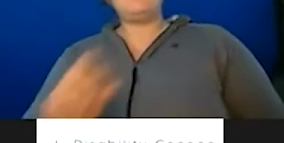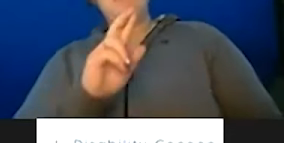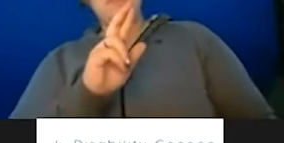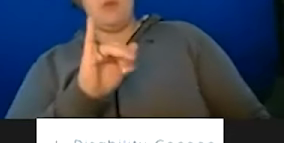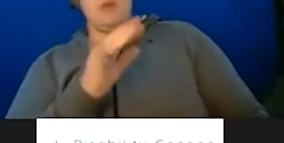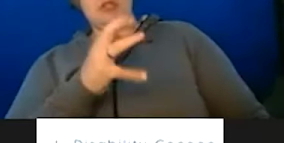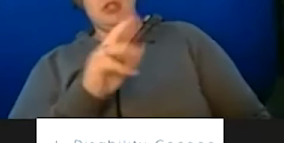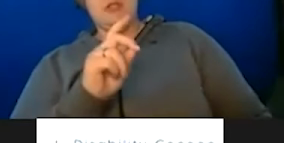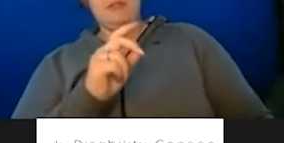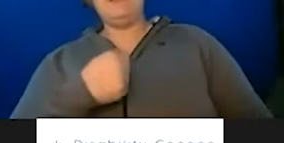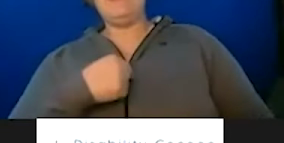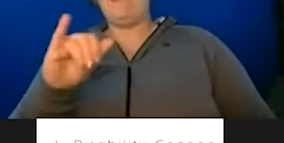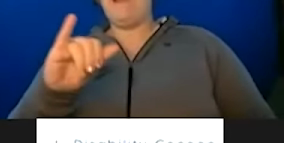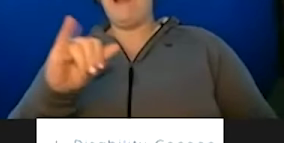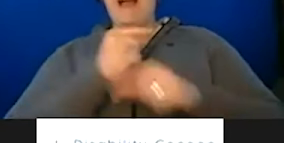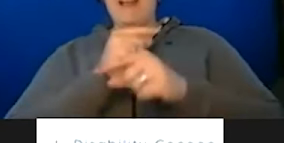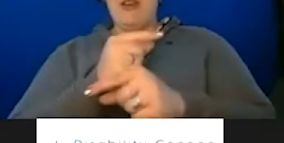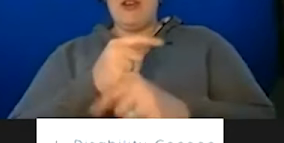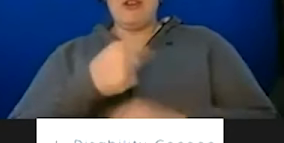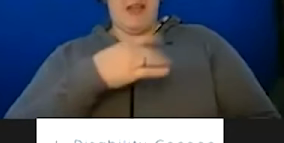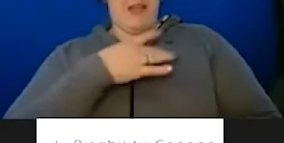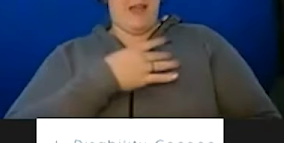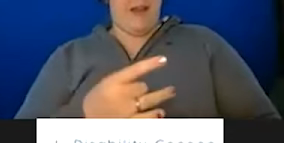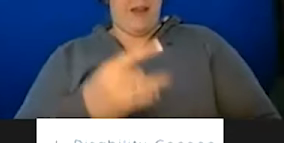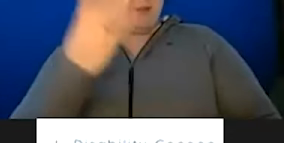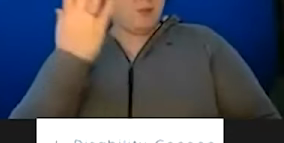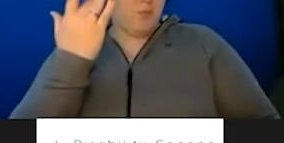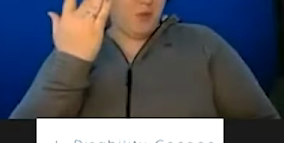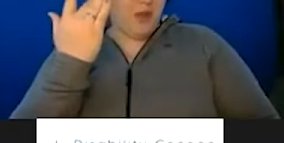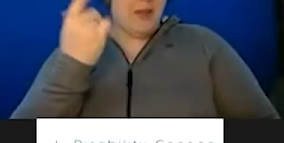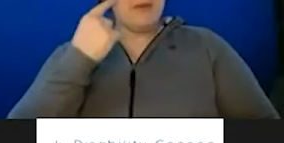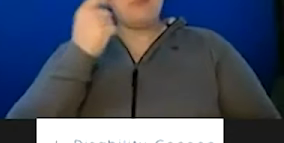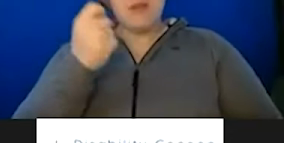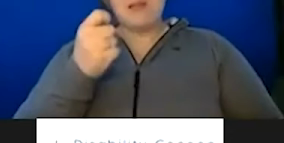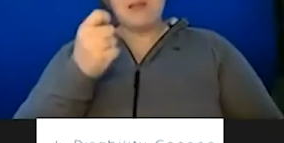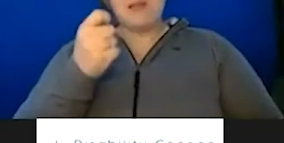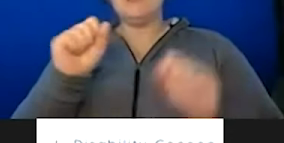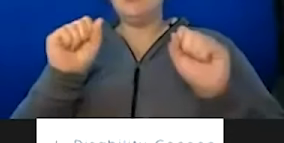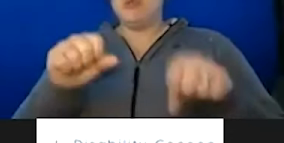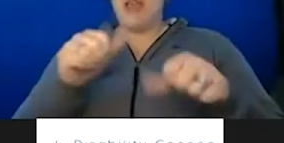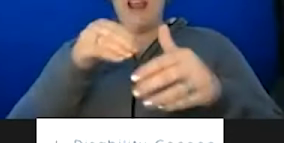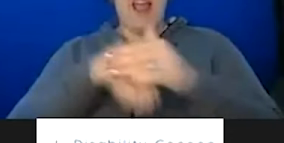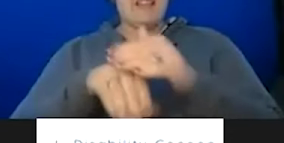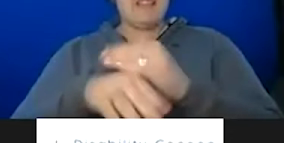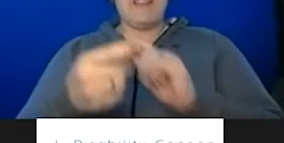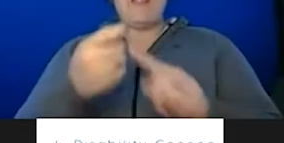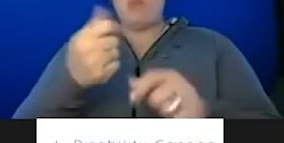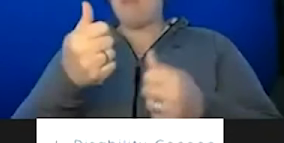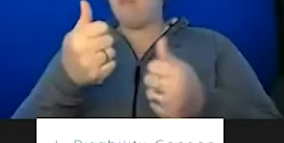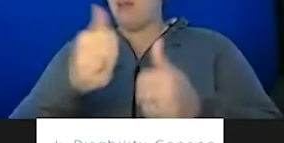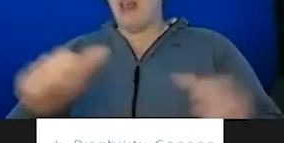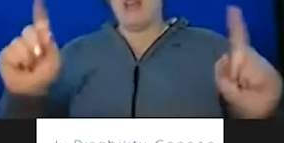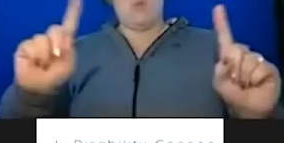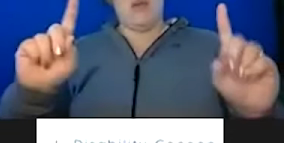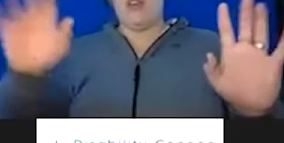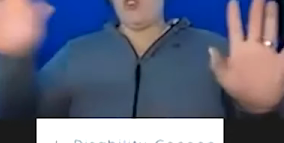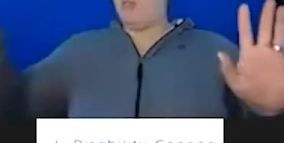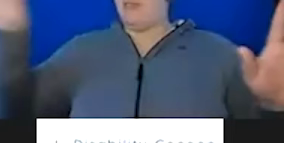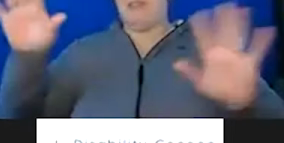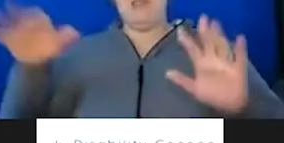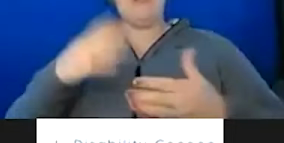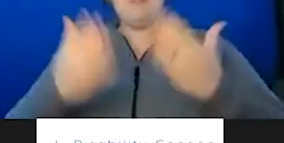iGuard stove is you can access it from anywhere, from any web browser.